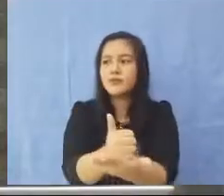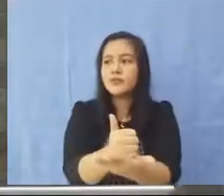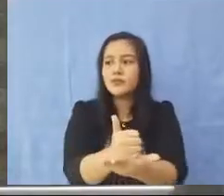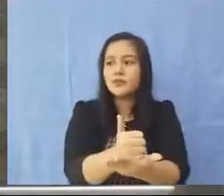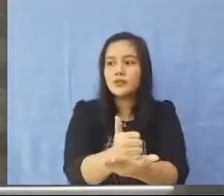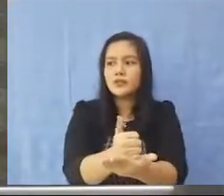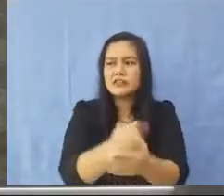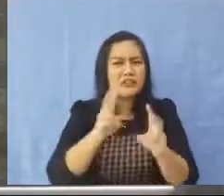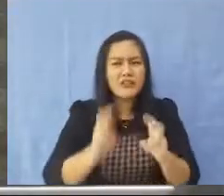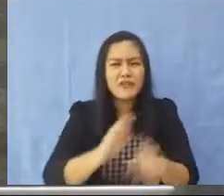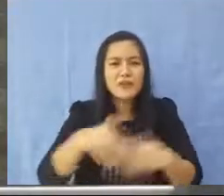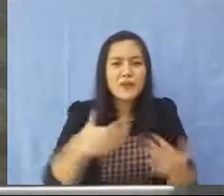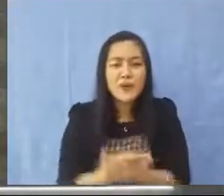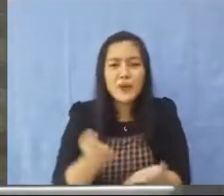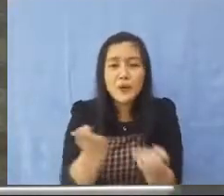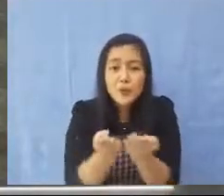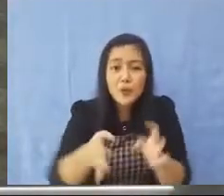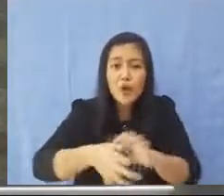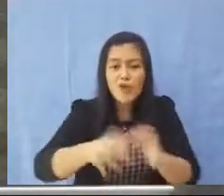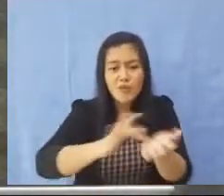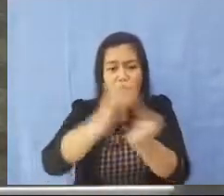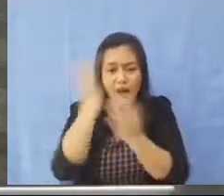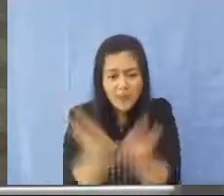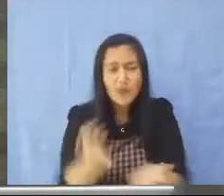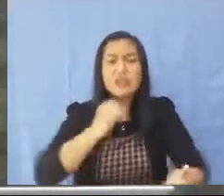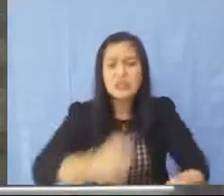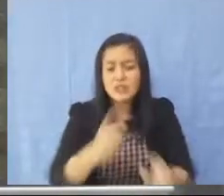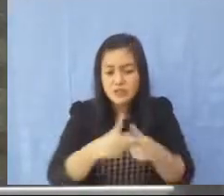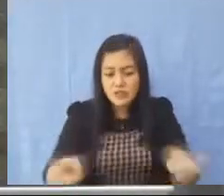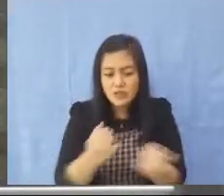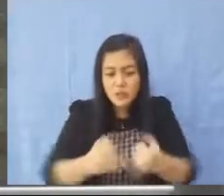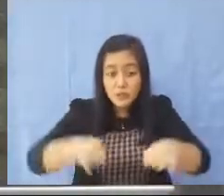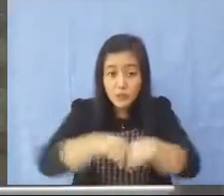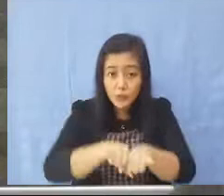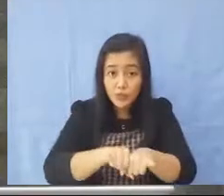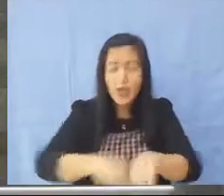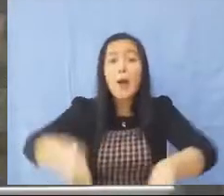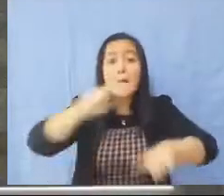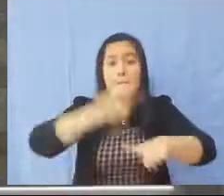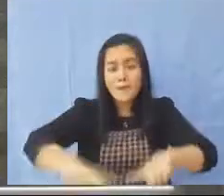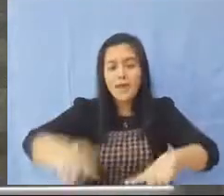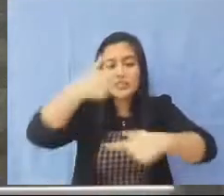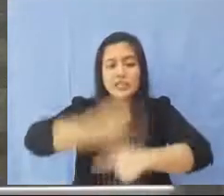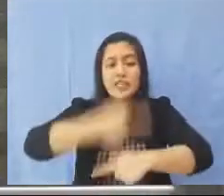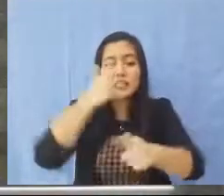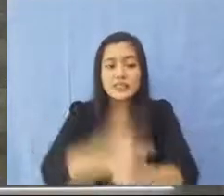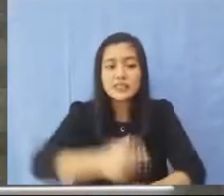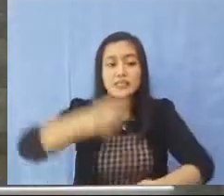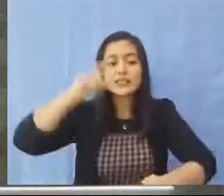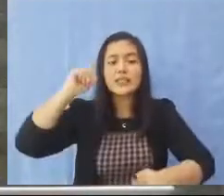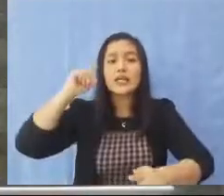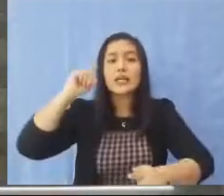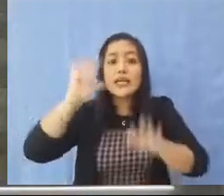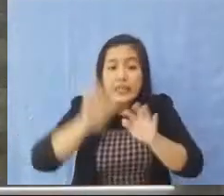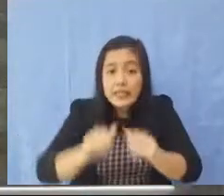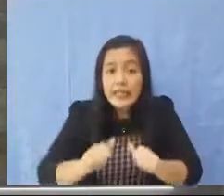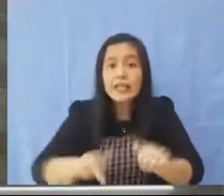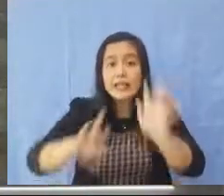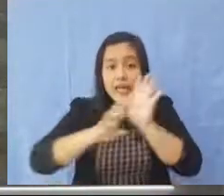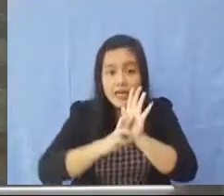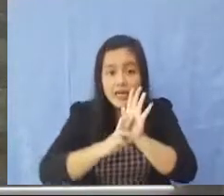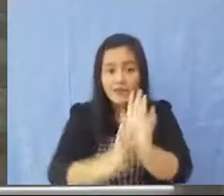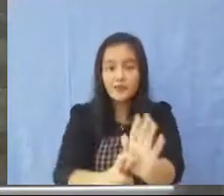sa Bible ay importante, pero sabi ko nga po sa inyo, Genesis can stand alone. In fact, kaya naman gawin yan ng ibang books.